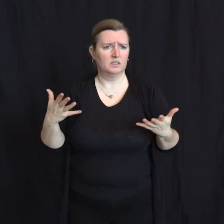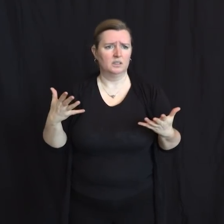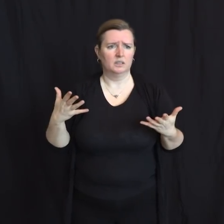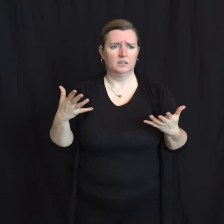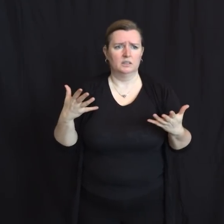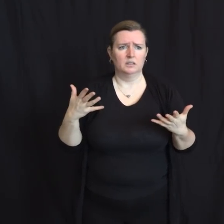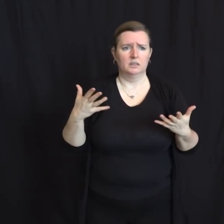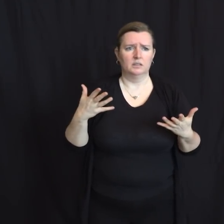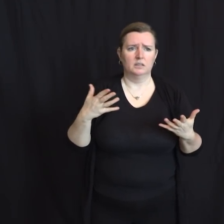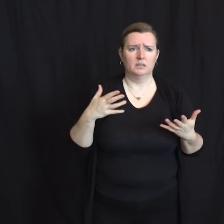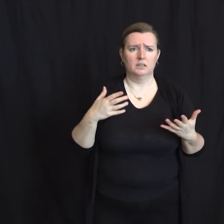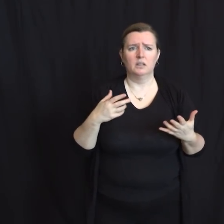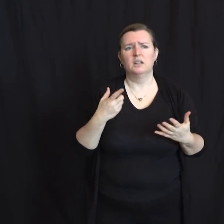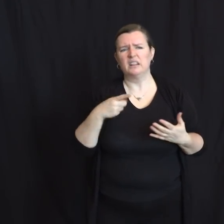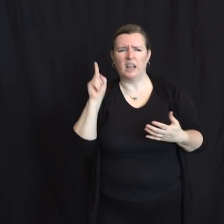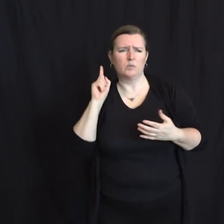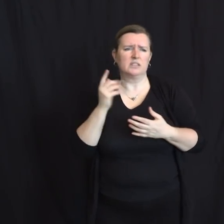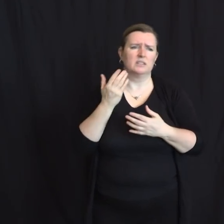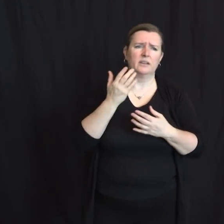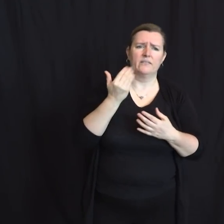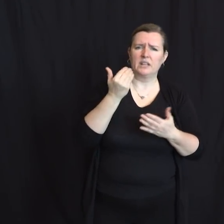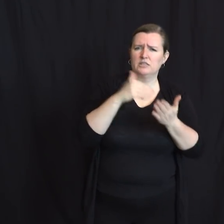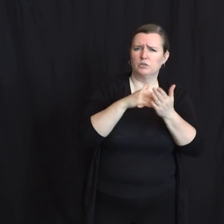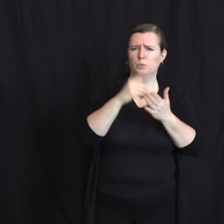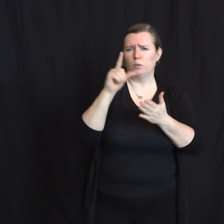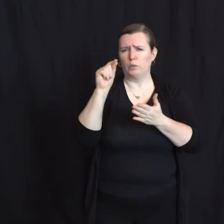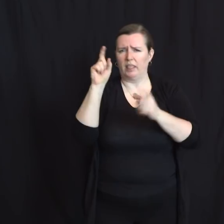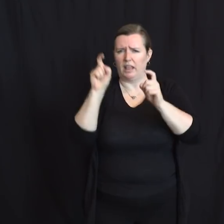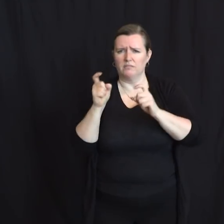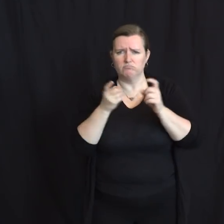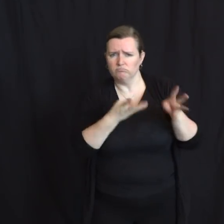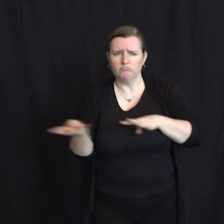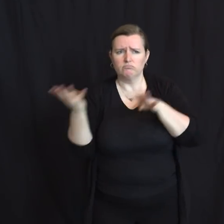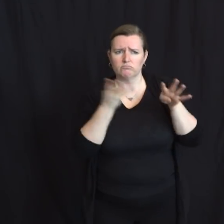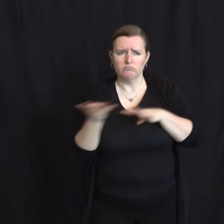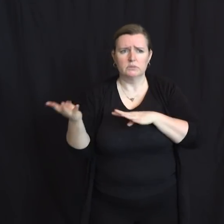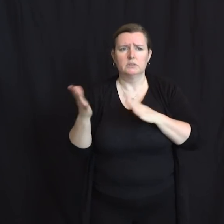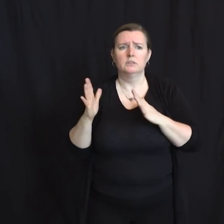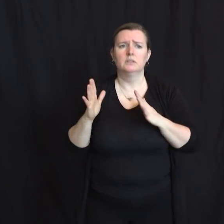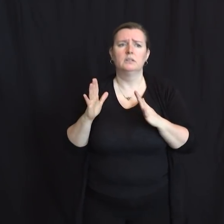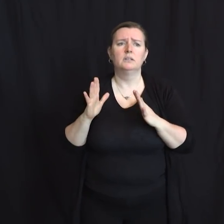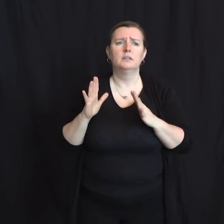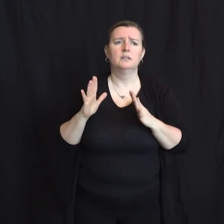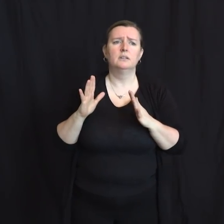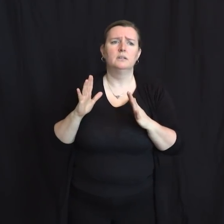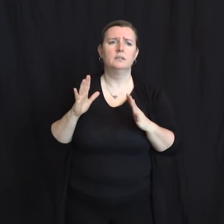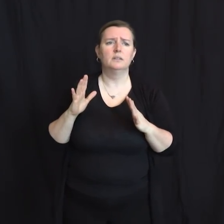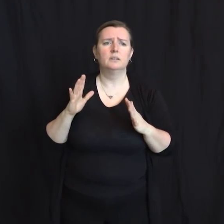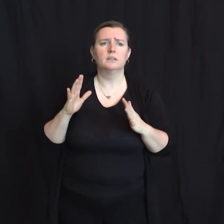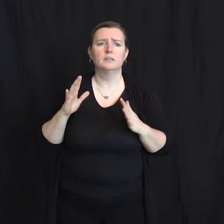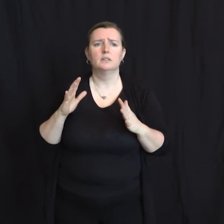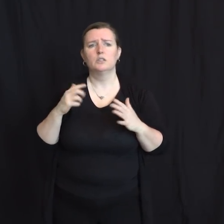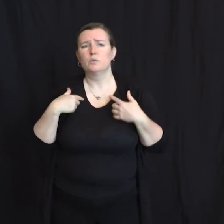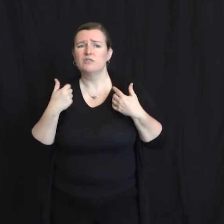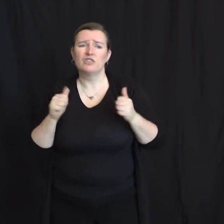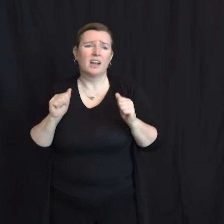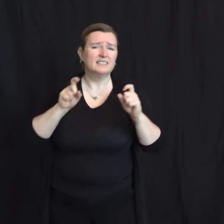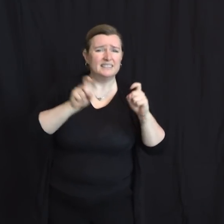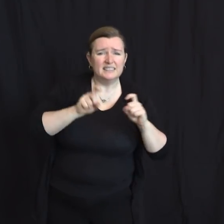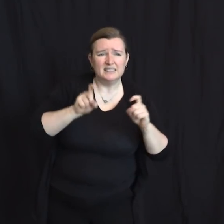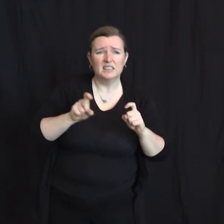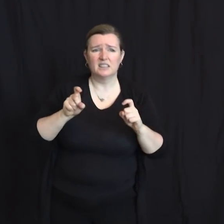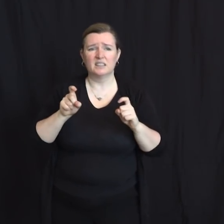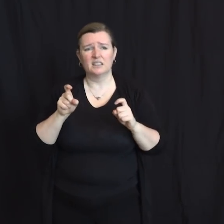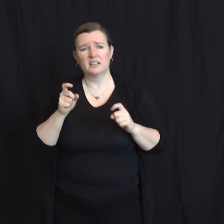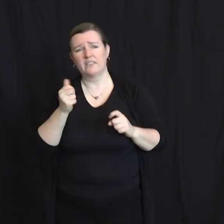on the 15 to 20,000 test, why is that? And she said it's not a magic number, but we do what we can do. We work with what we have. It